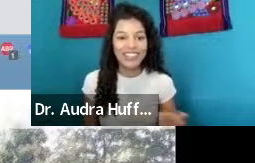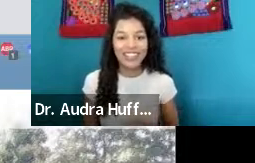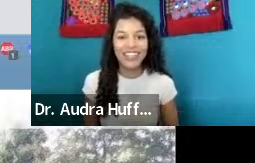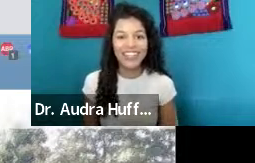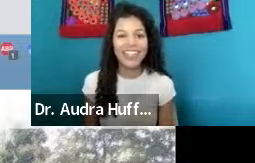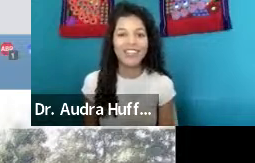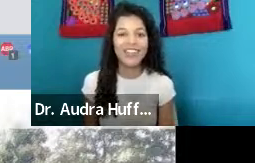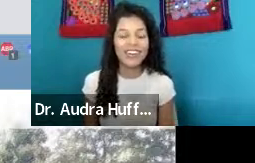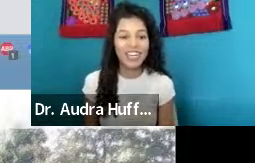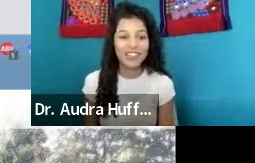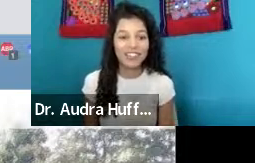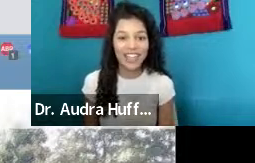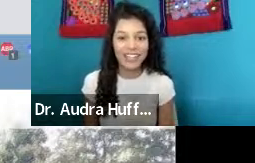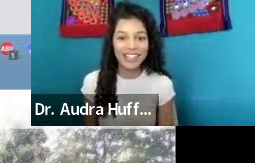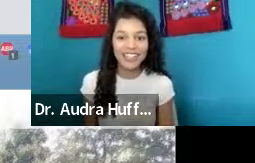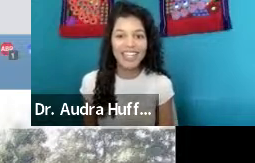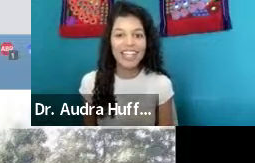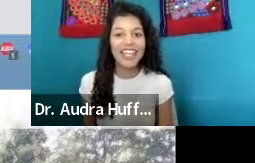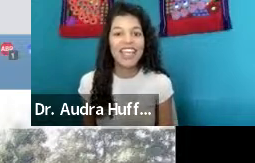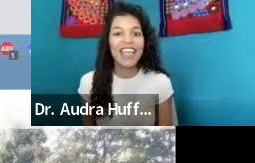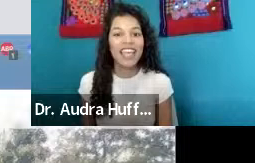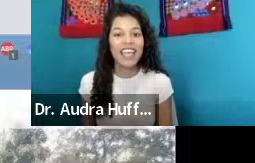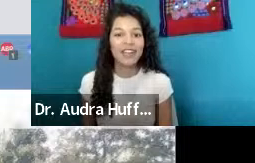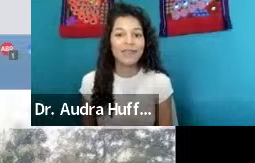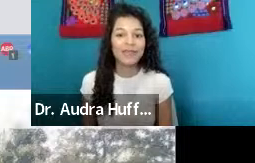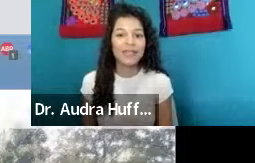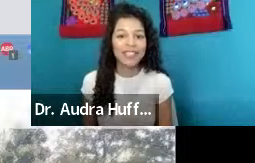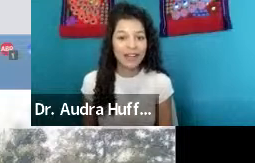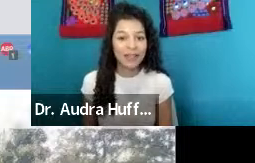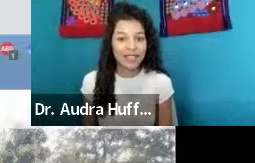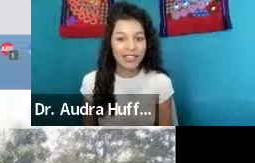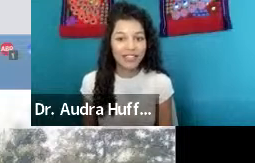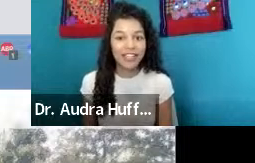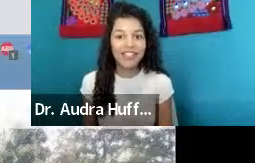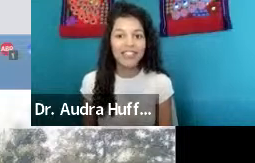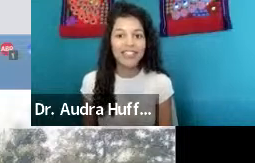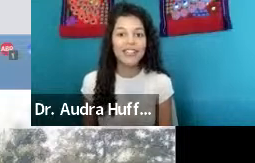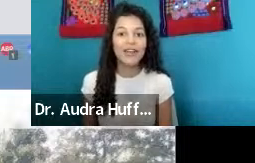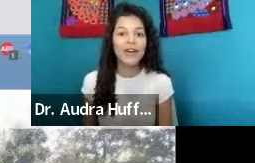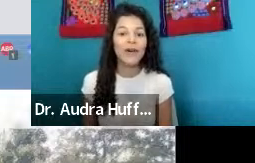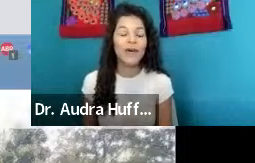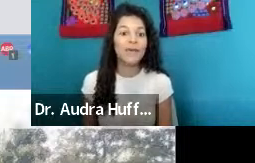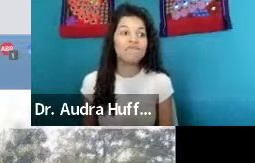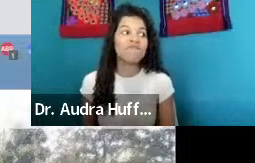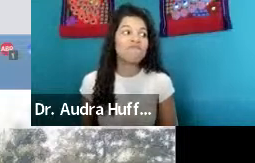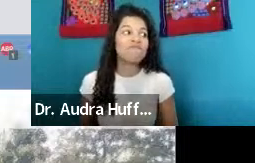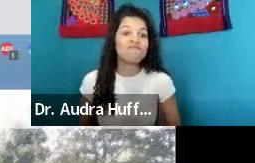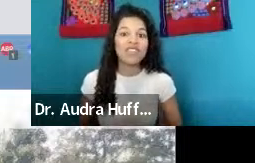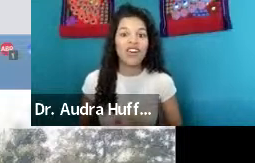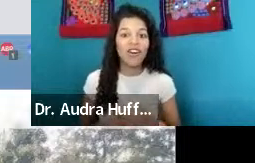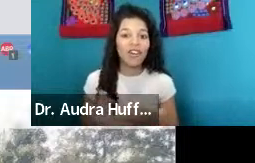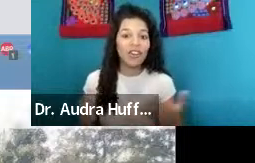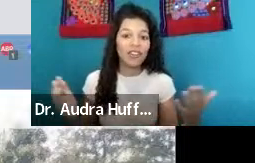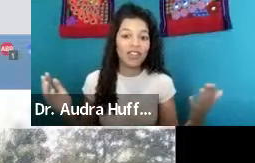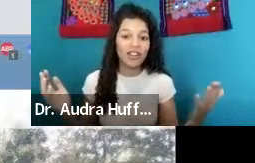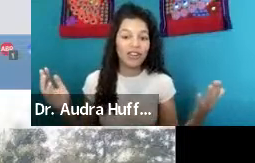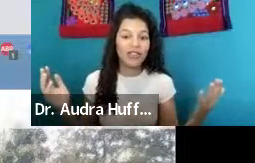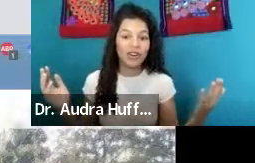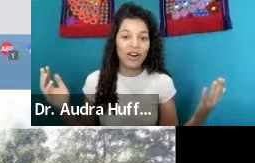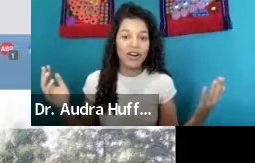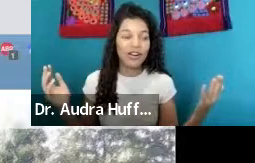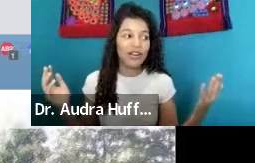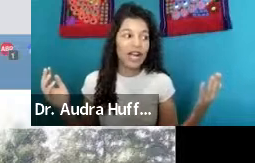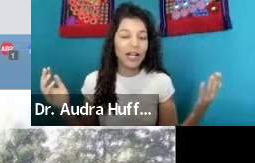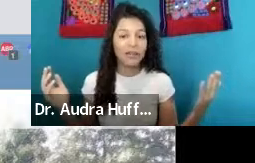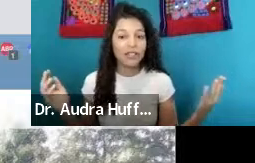like this. They were Caucasian males. And we were in Southeast Asia. So all